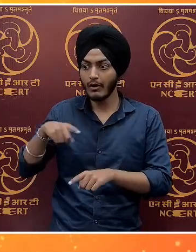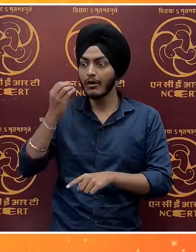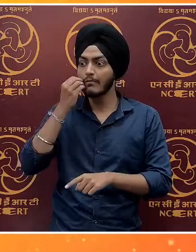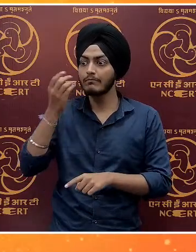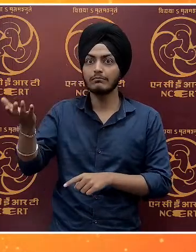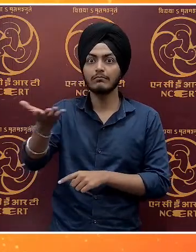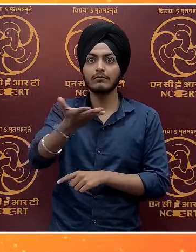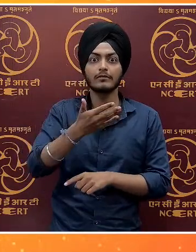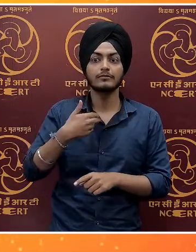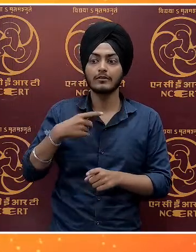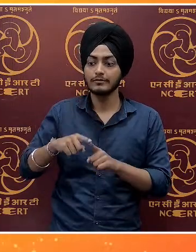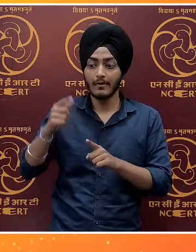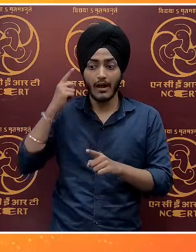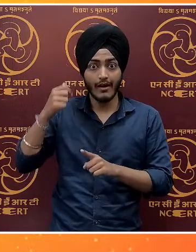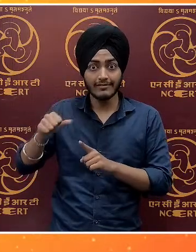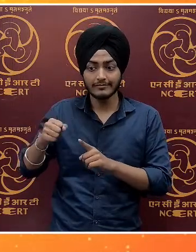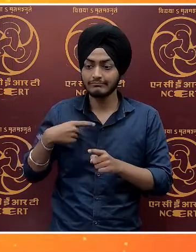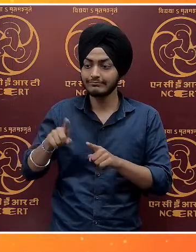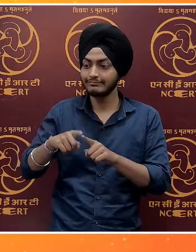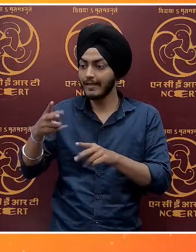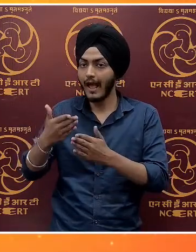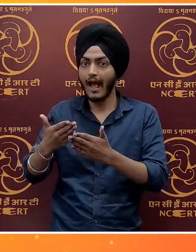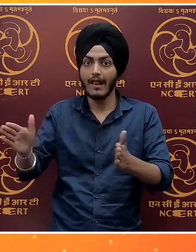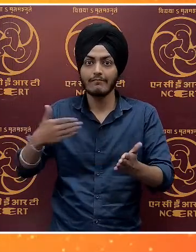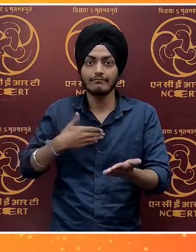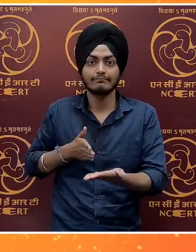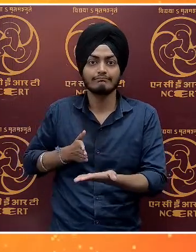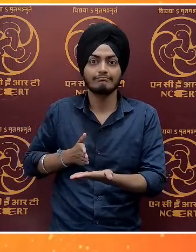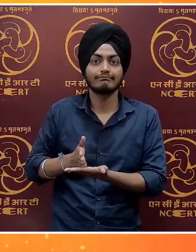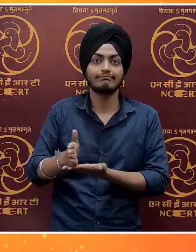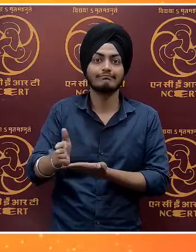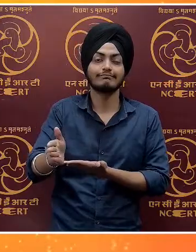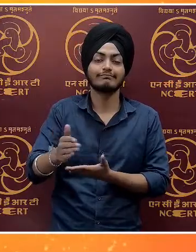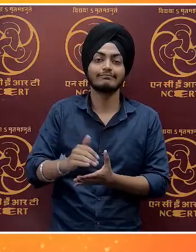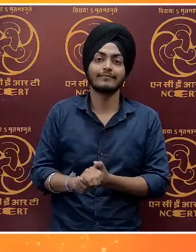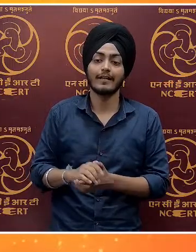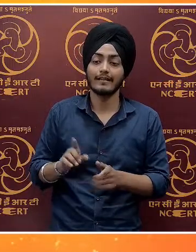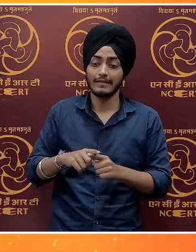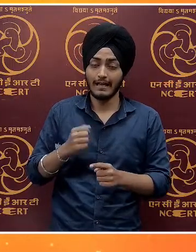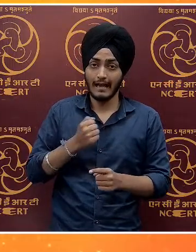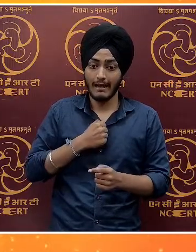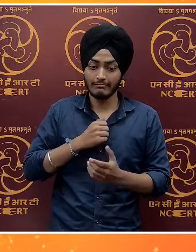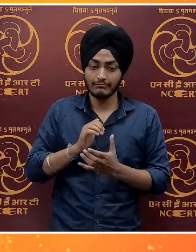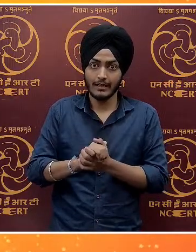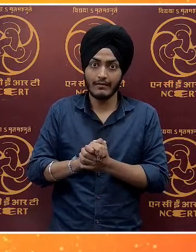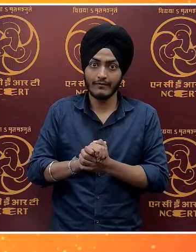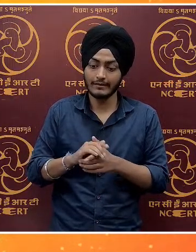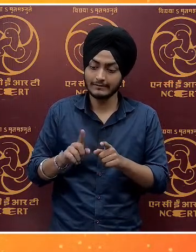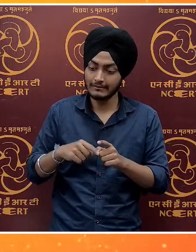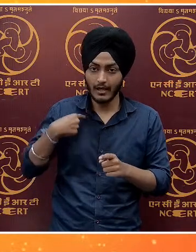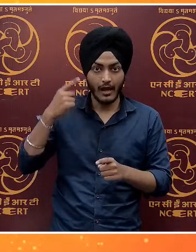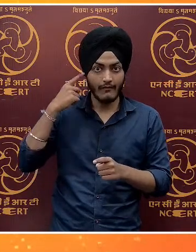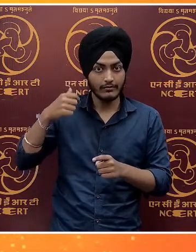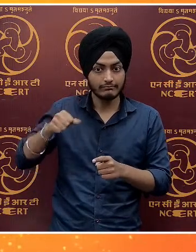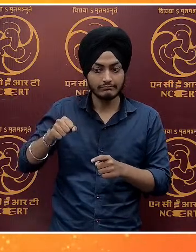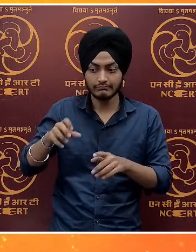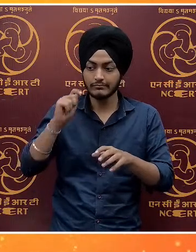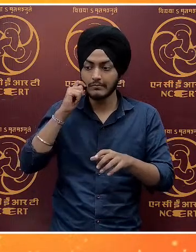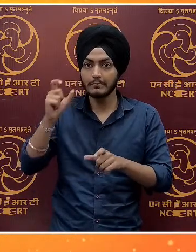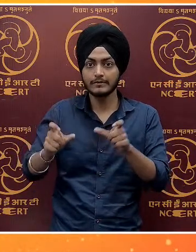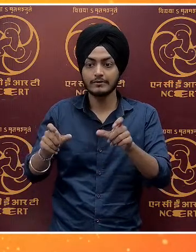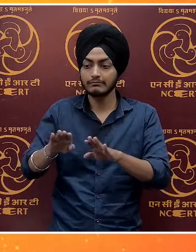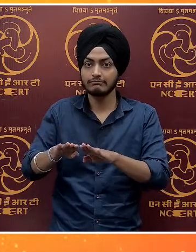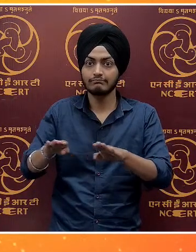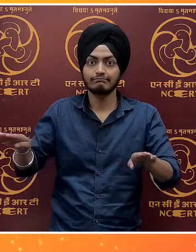move aside, I'm coming on my bicycle. Yes, makes my friends move aside. To make the other